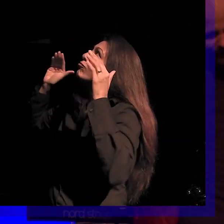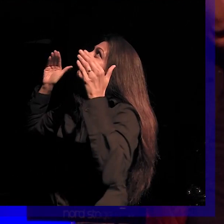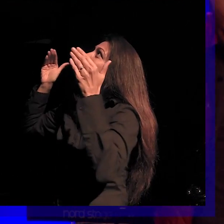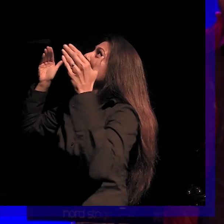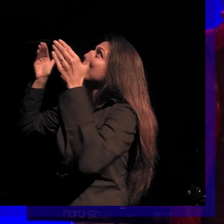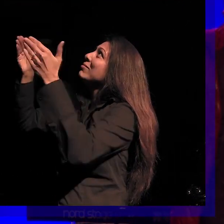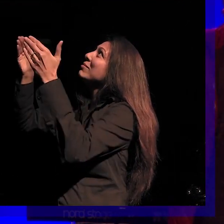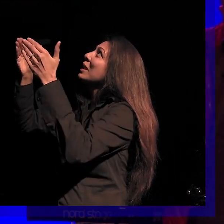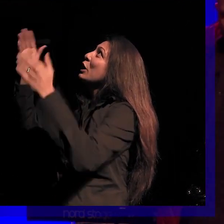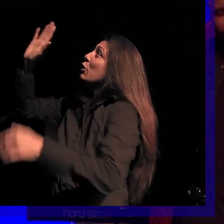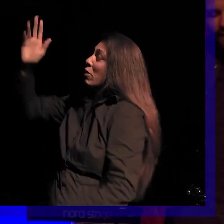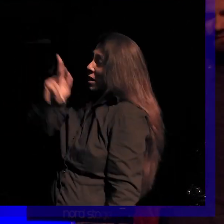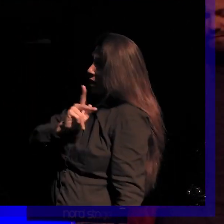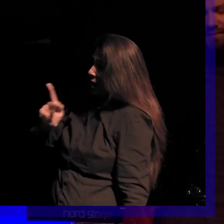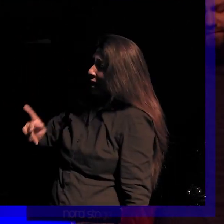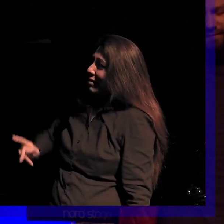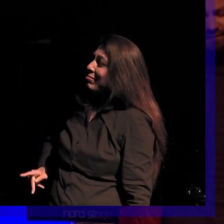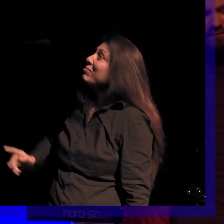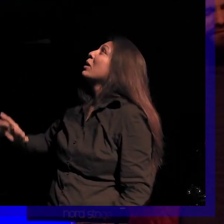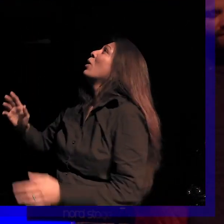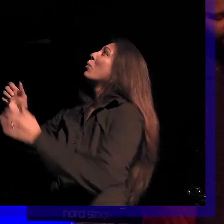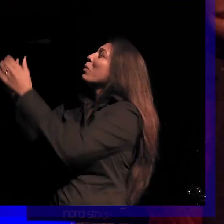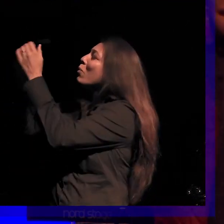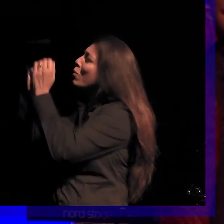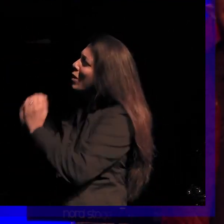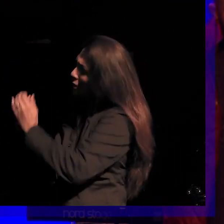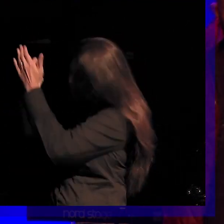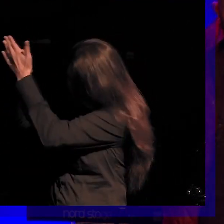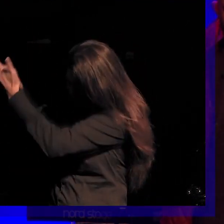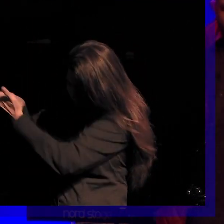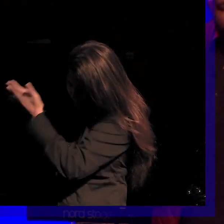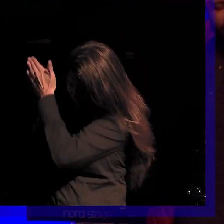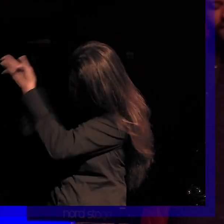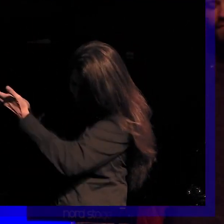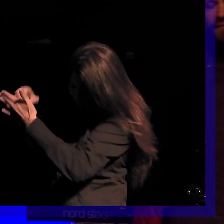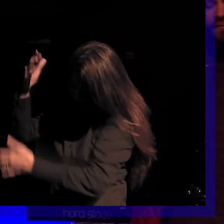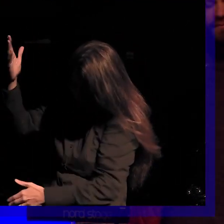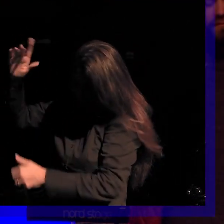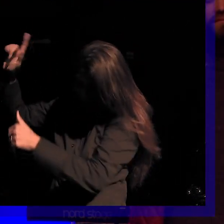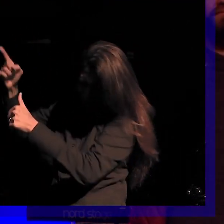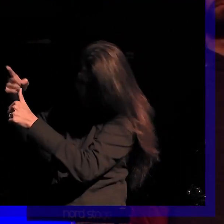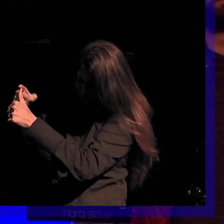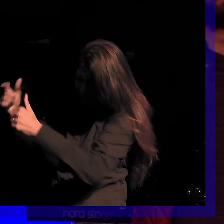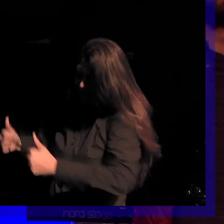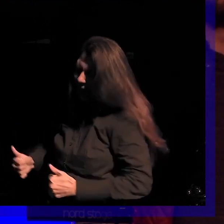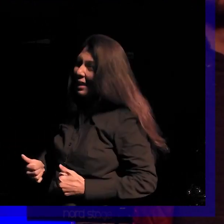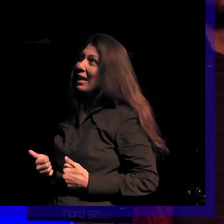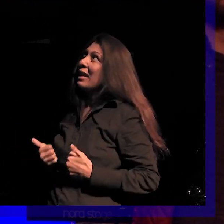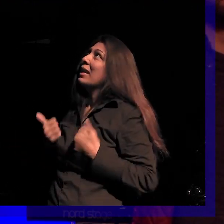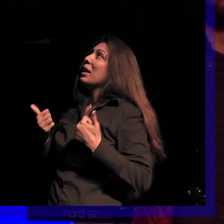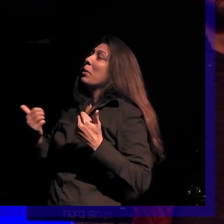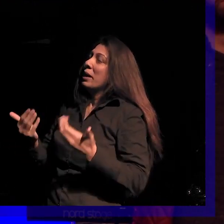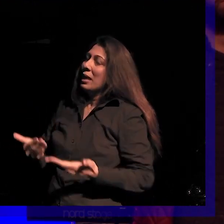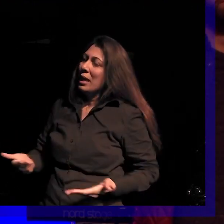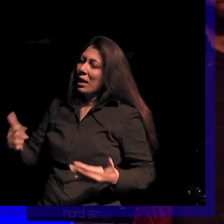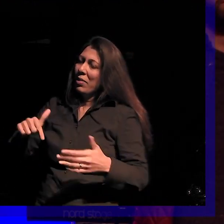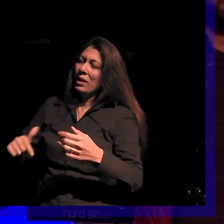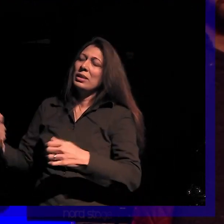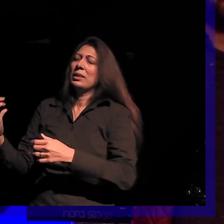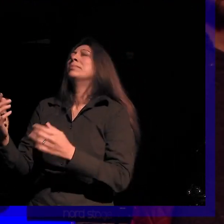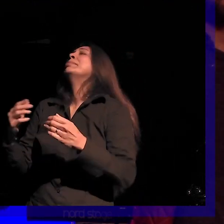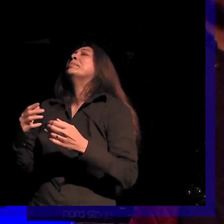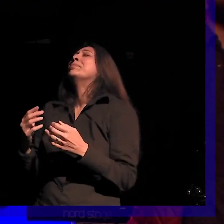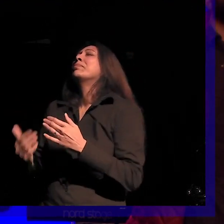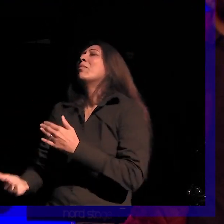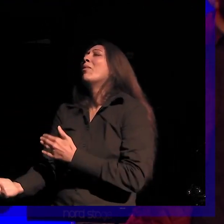King. We worship you. We'll put you first in our lives, Father. And even as we're here this morning, Lord, we open our hearts and